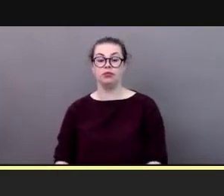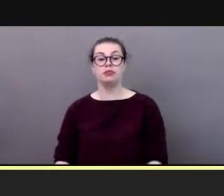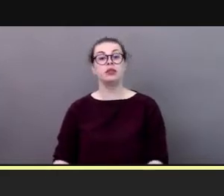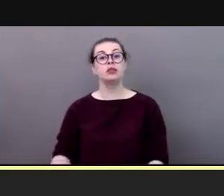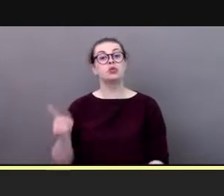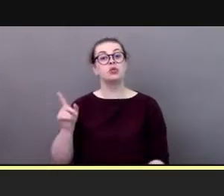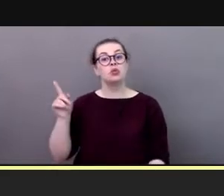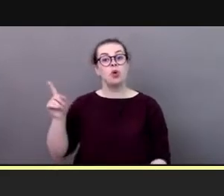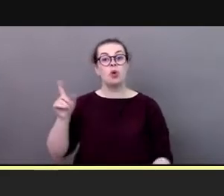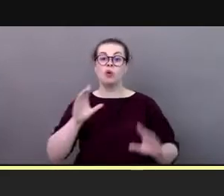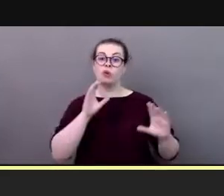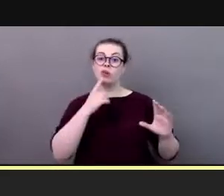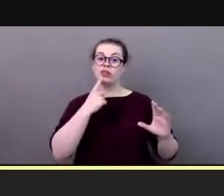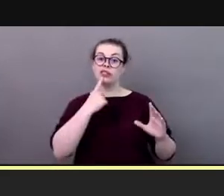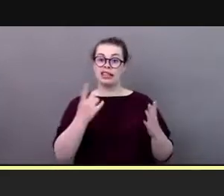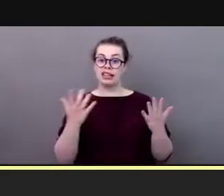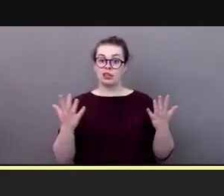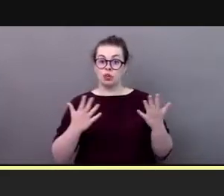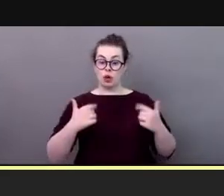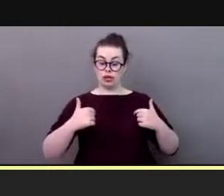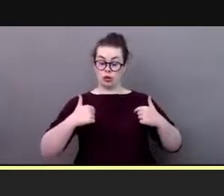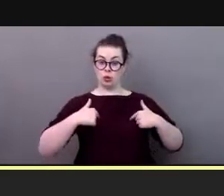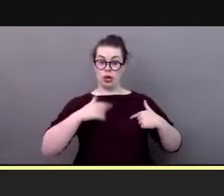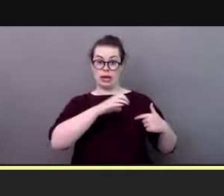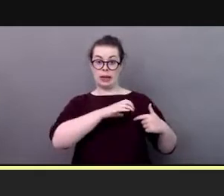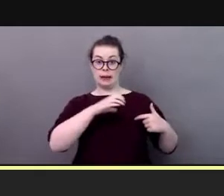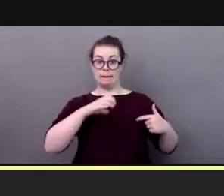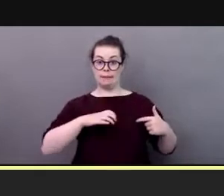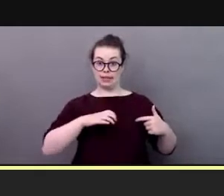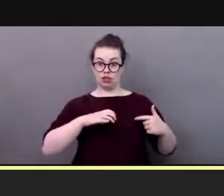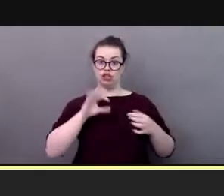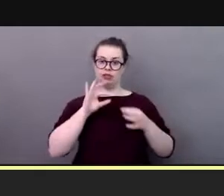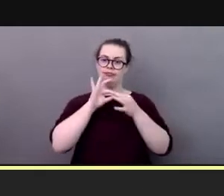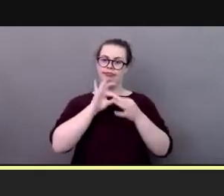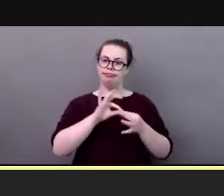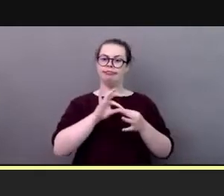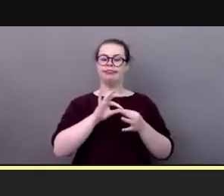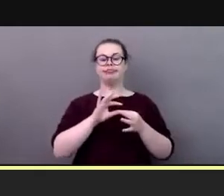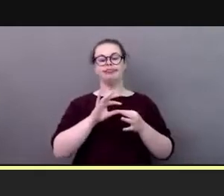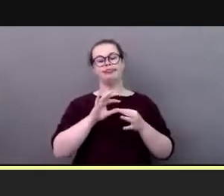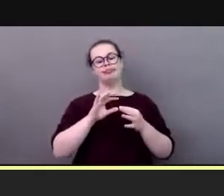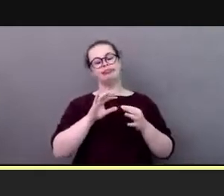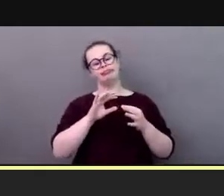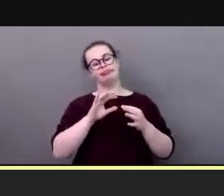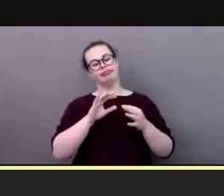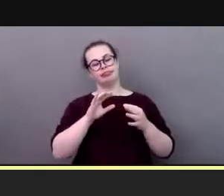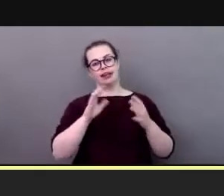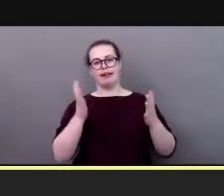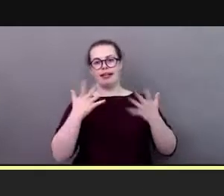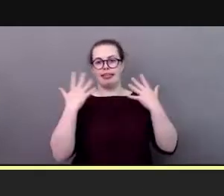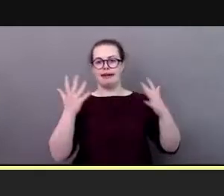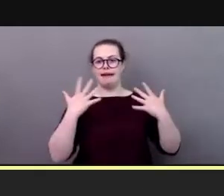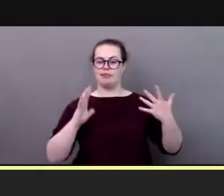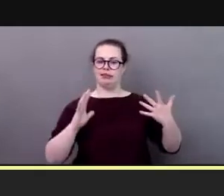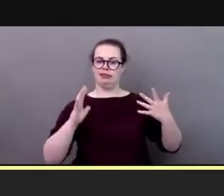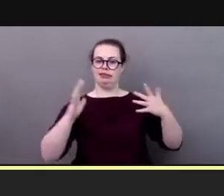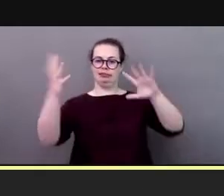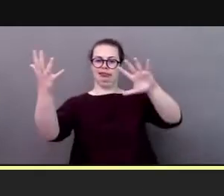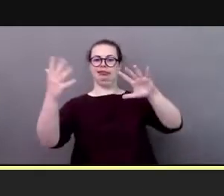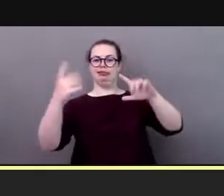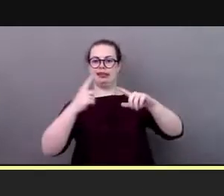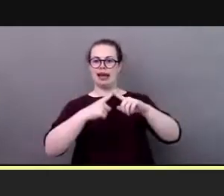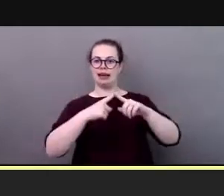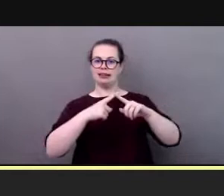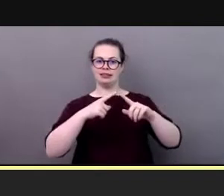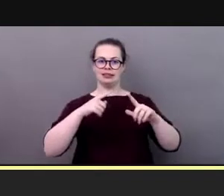says specifically on climate and environment, and we'll develop that more in next slides. We